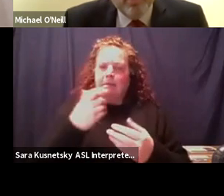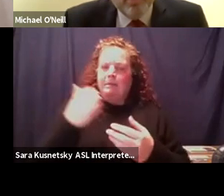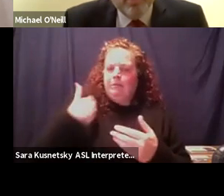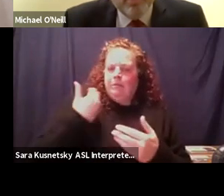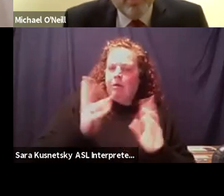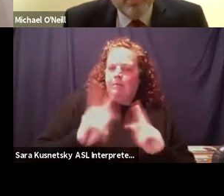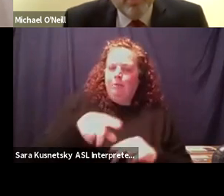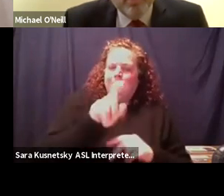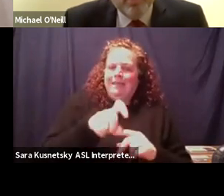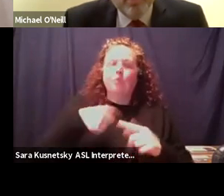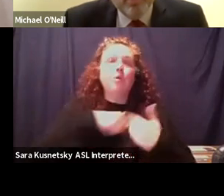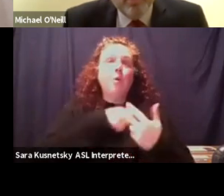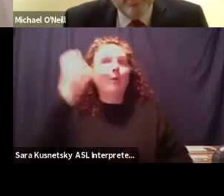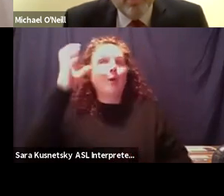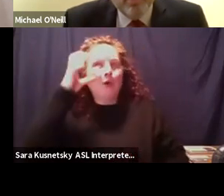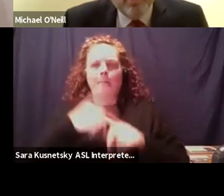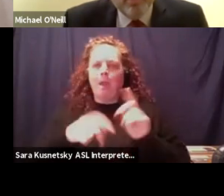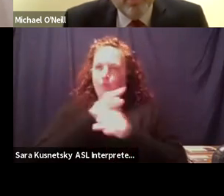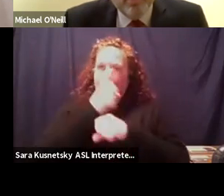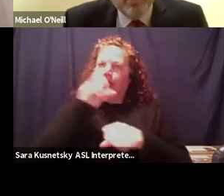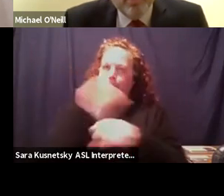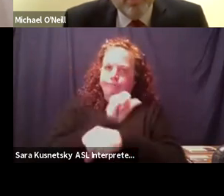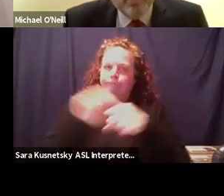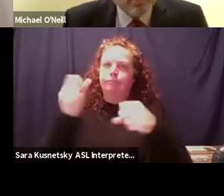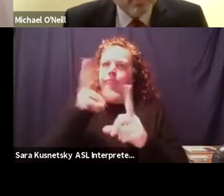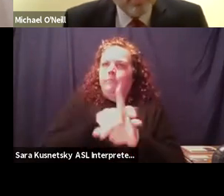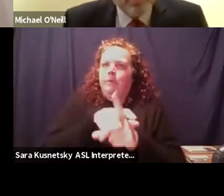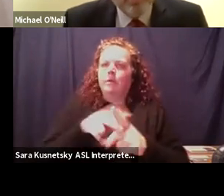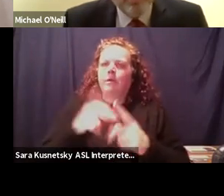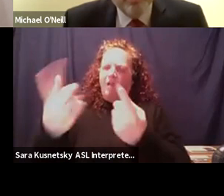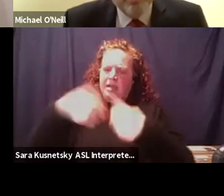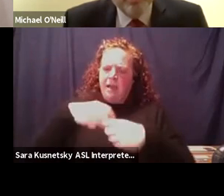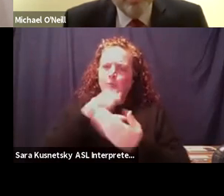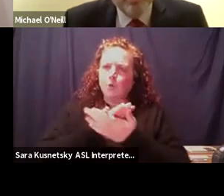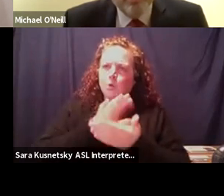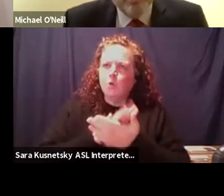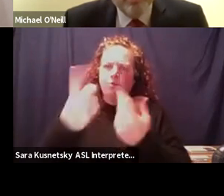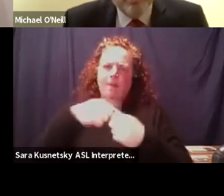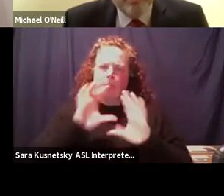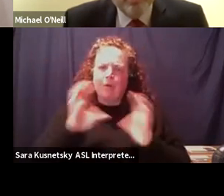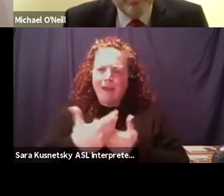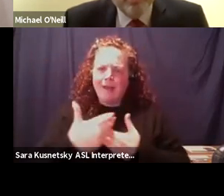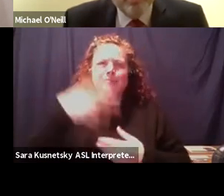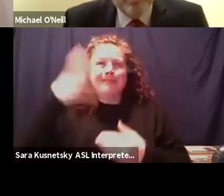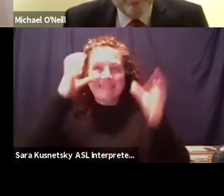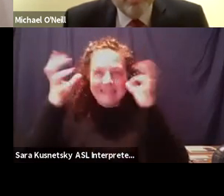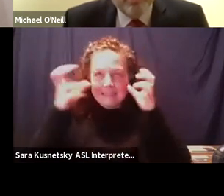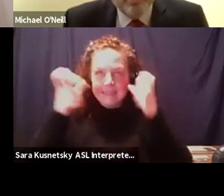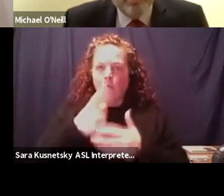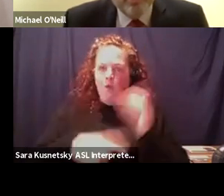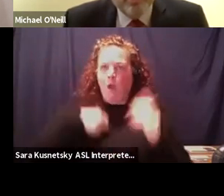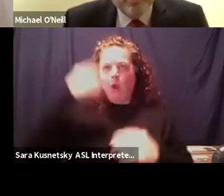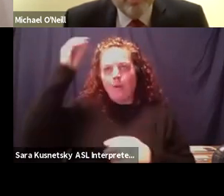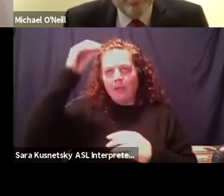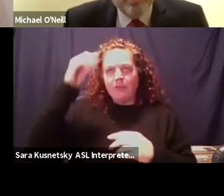We want what we have to say to be applied. Come to our schools, come to our classrooms, keep us informed, ask us what we think, and take the time to gain from our